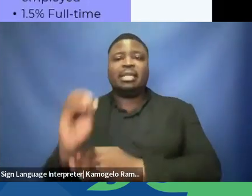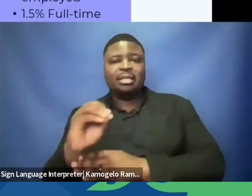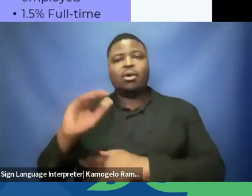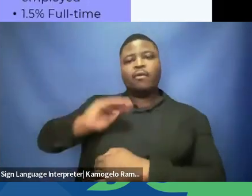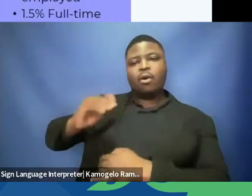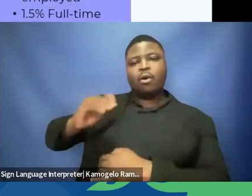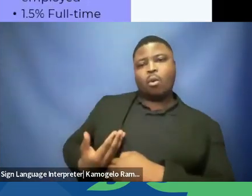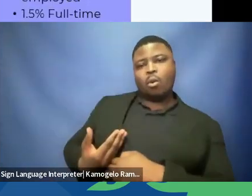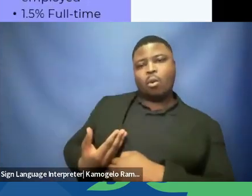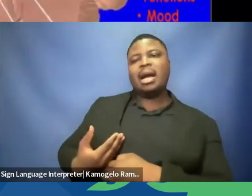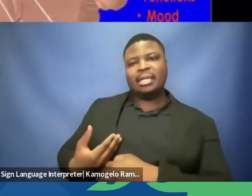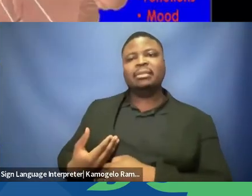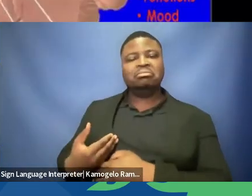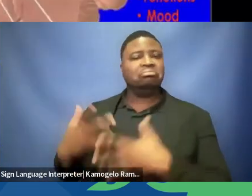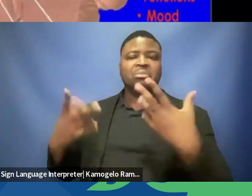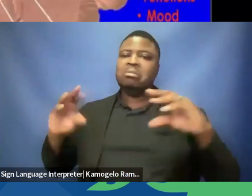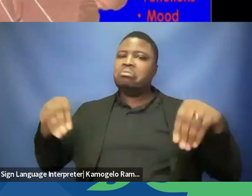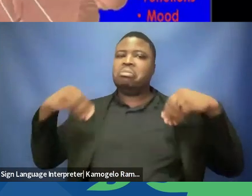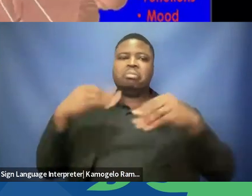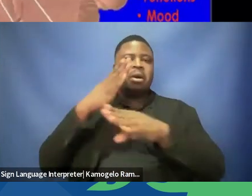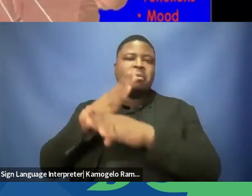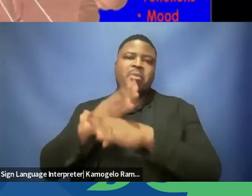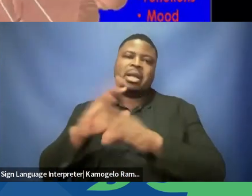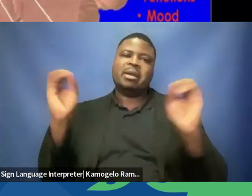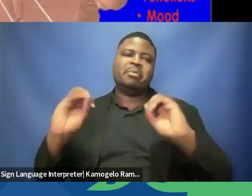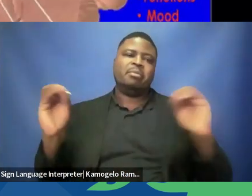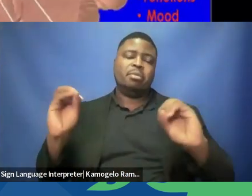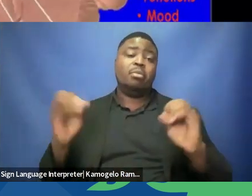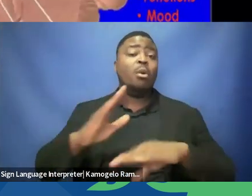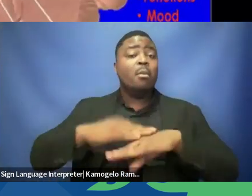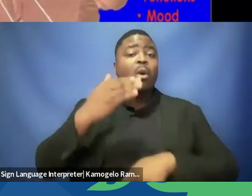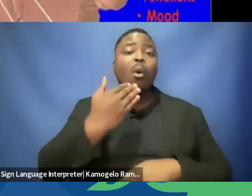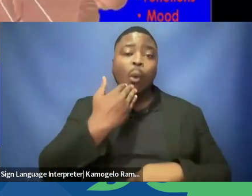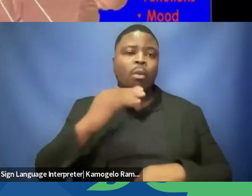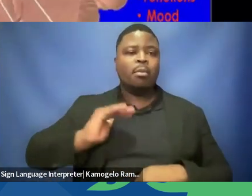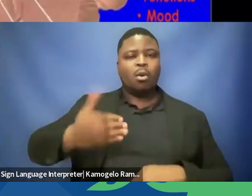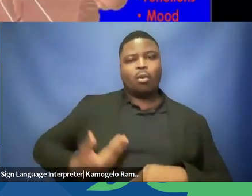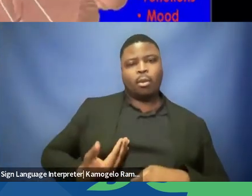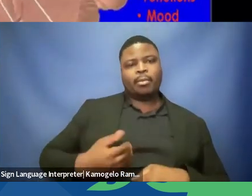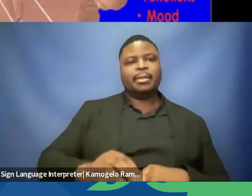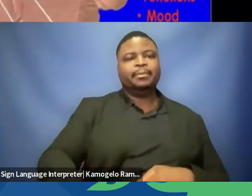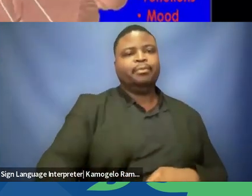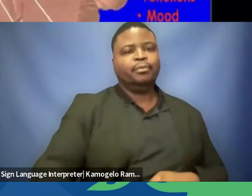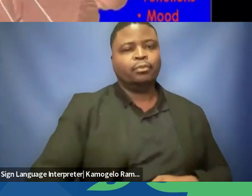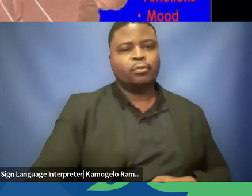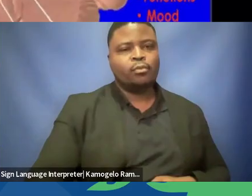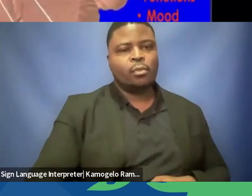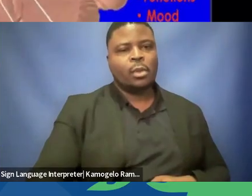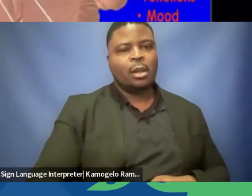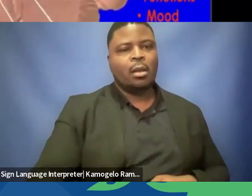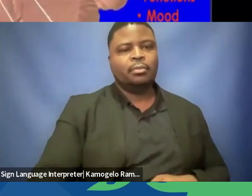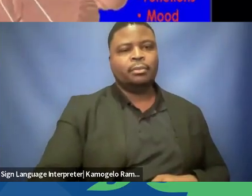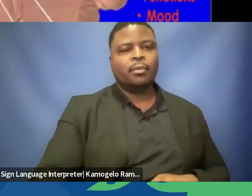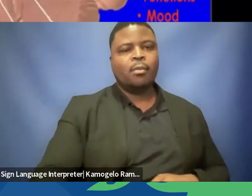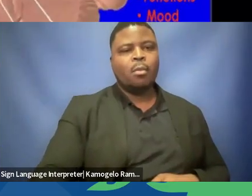A majority of the unemployed population were women. And when we're talking about sexualized drug use, we realize that